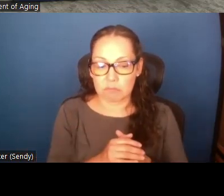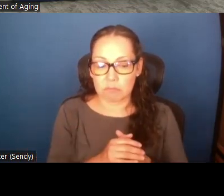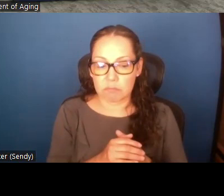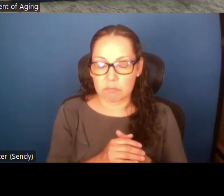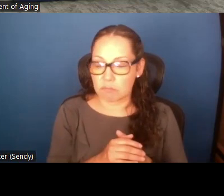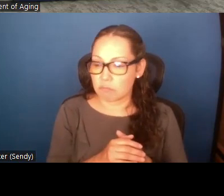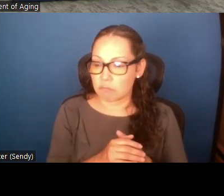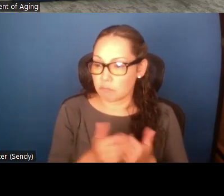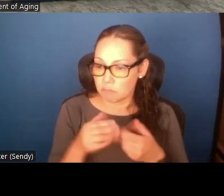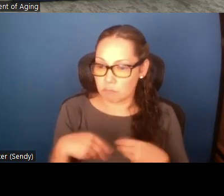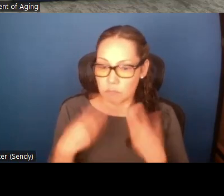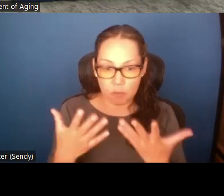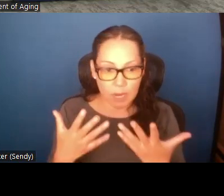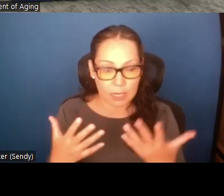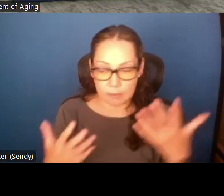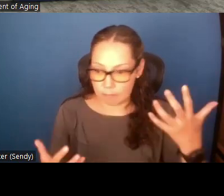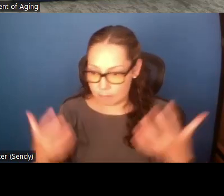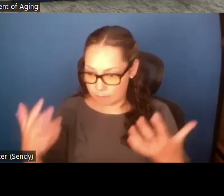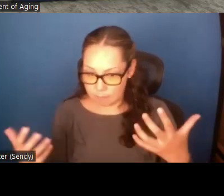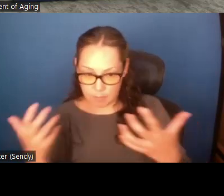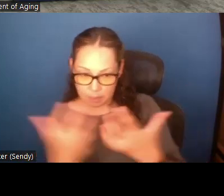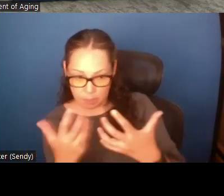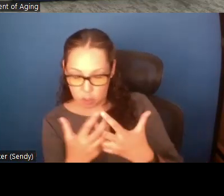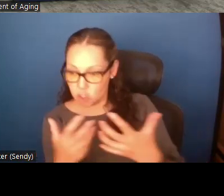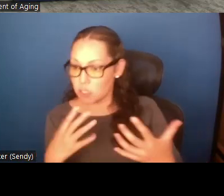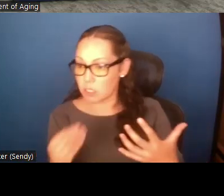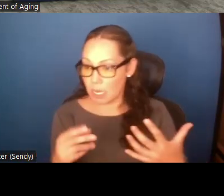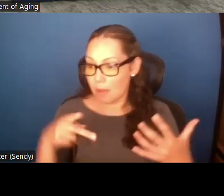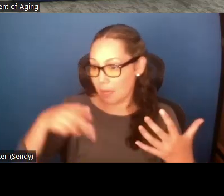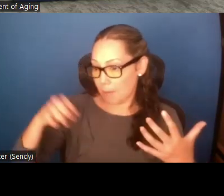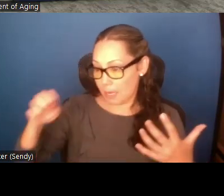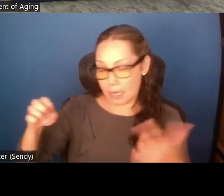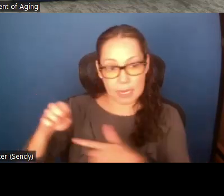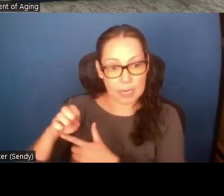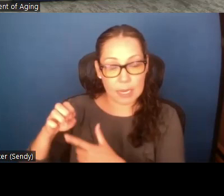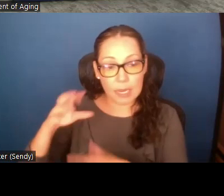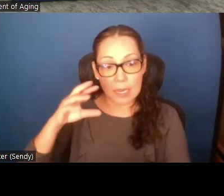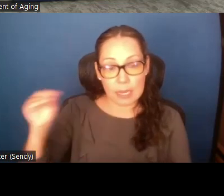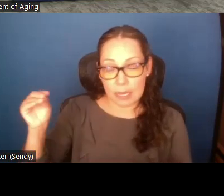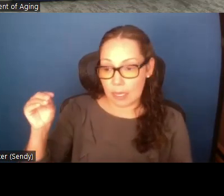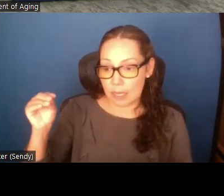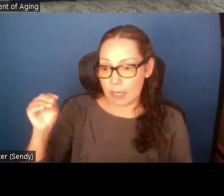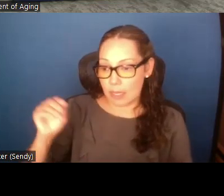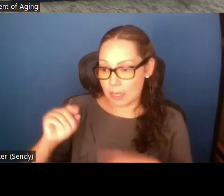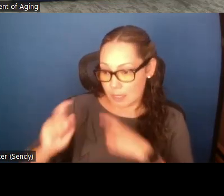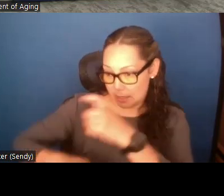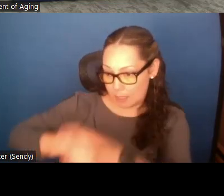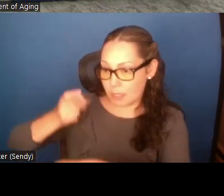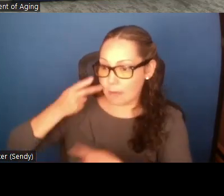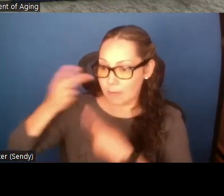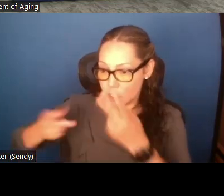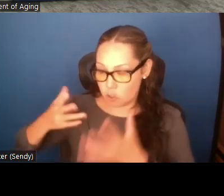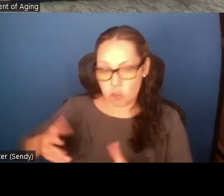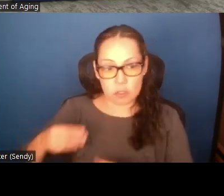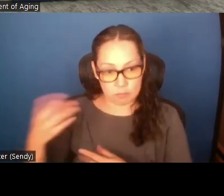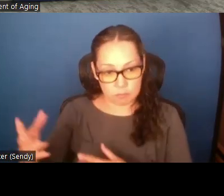accommodations such as if they have excess PPE, for instance, that could be extended to compassionate care visitors, they should do so.